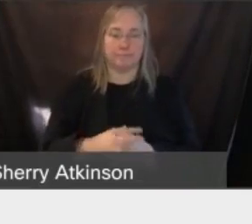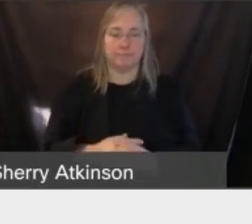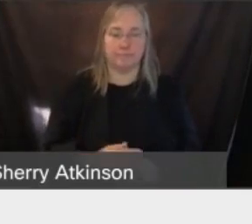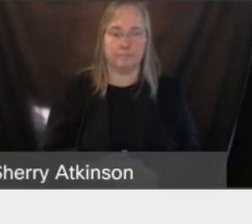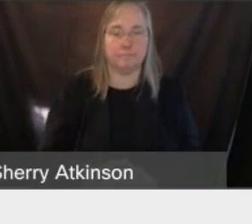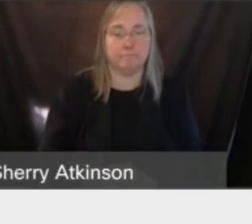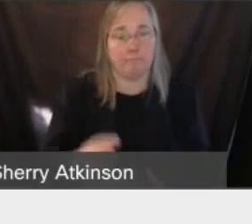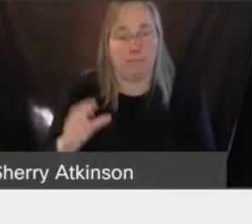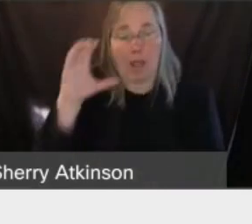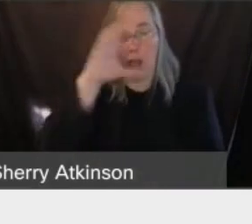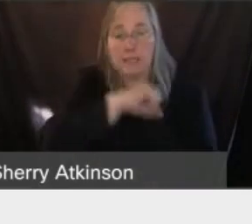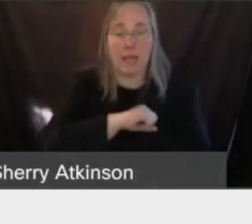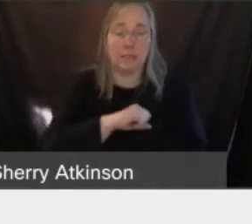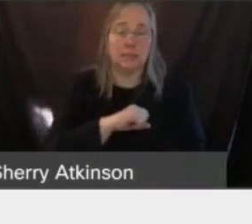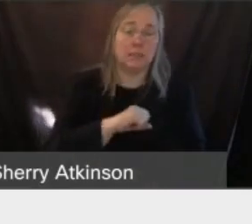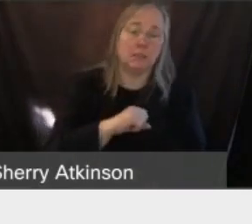I guess I would.